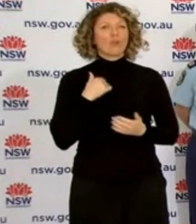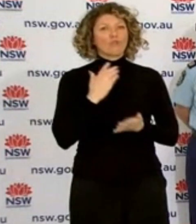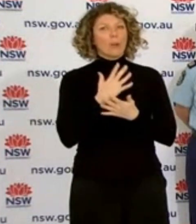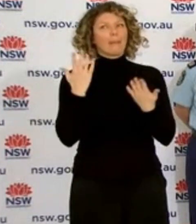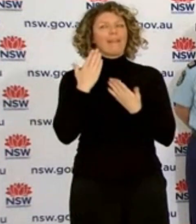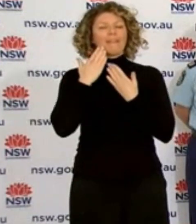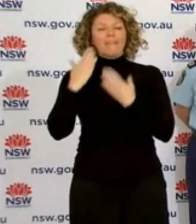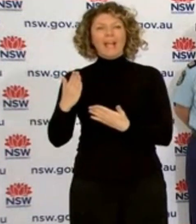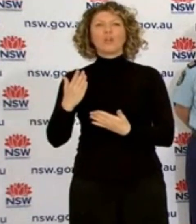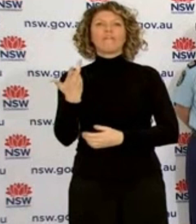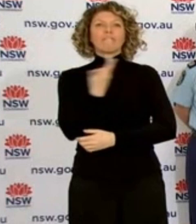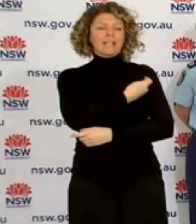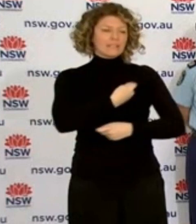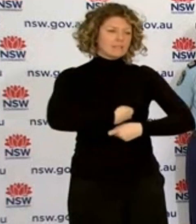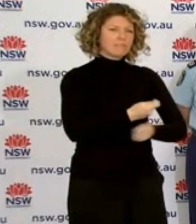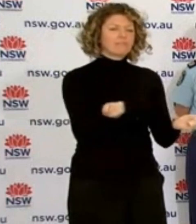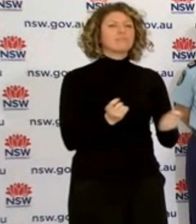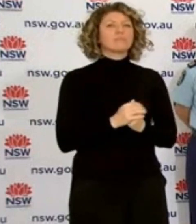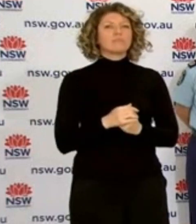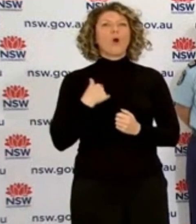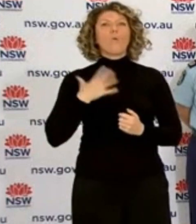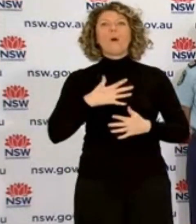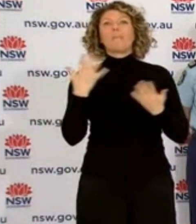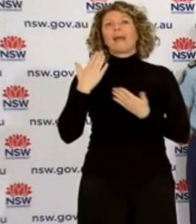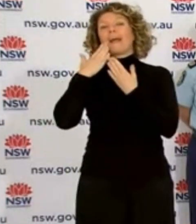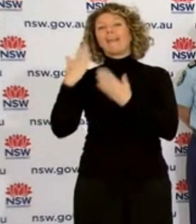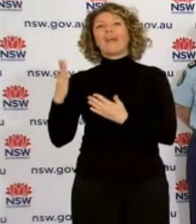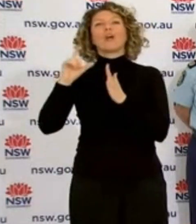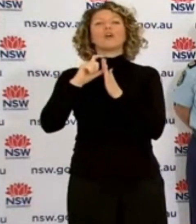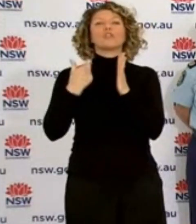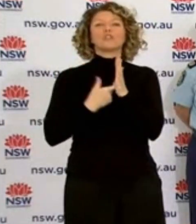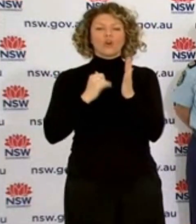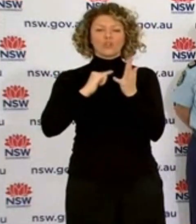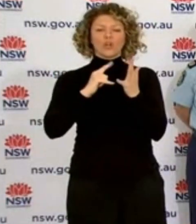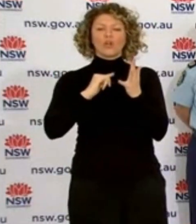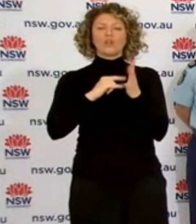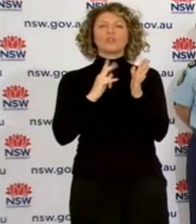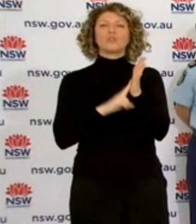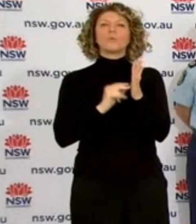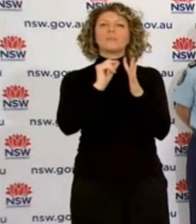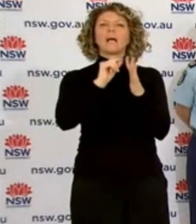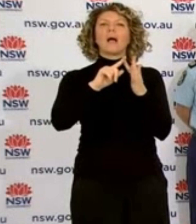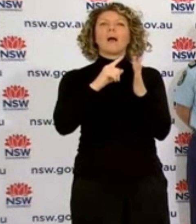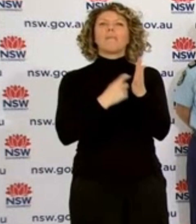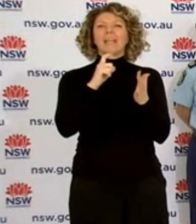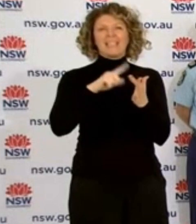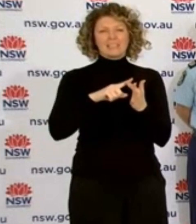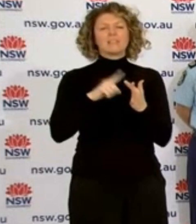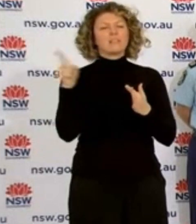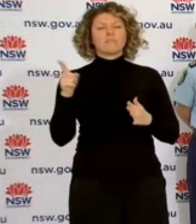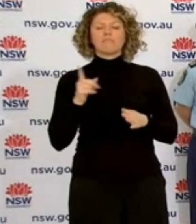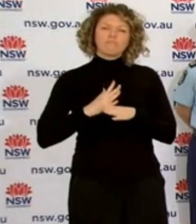this vaccine. And can I just acknowledge my colleague, Dr. Susan Pearce, who has been